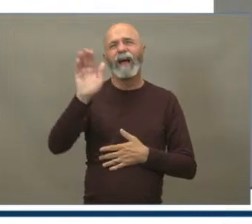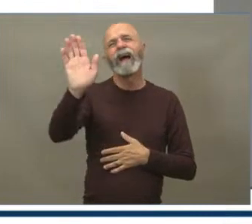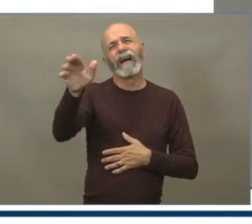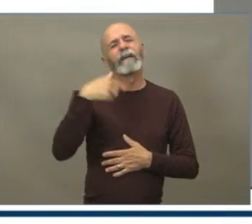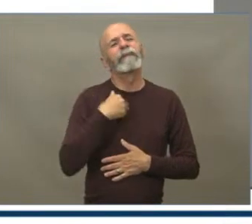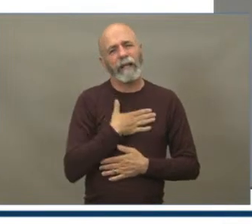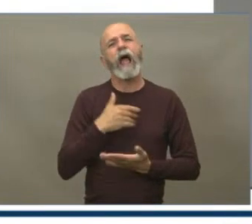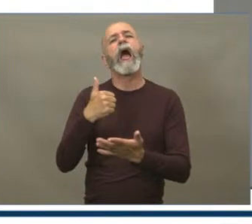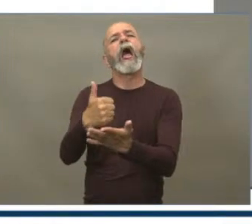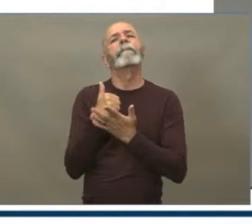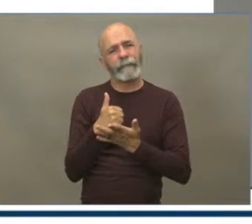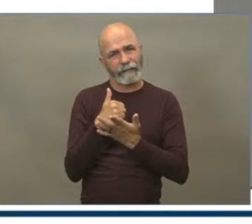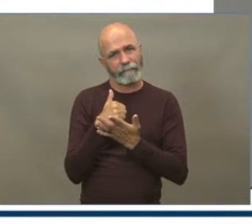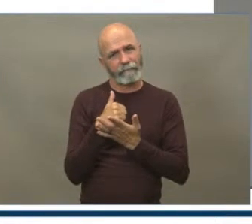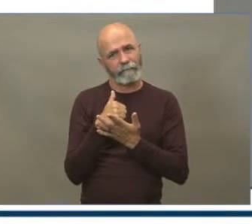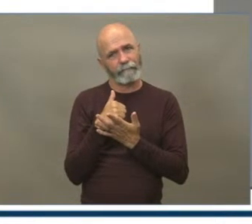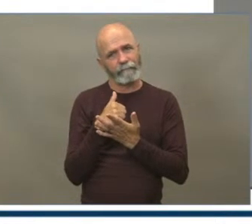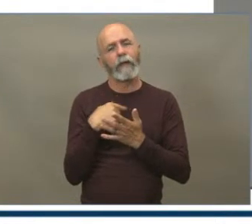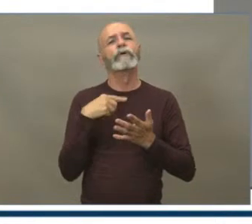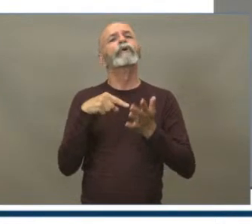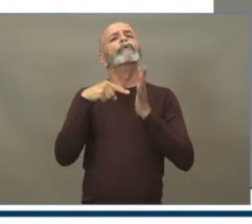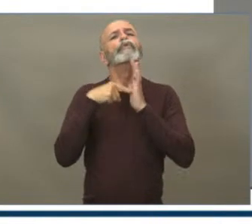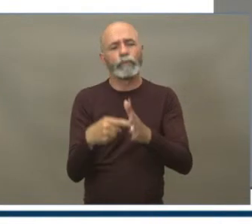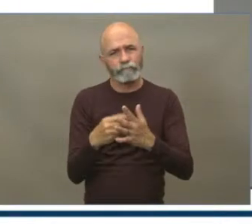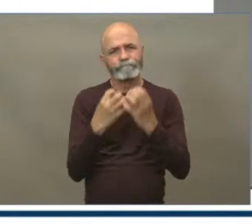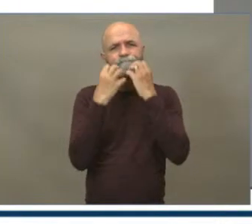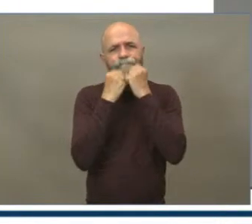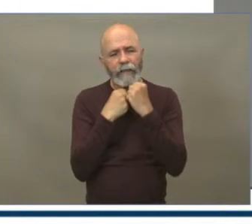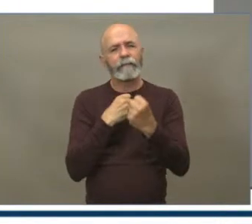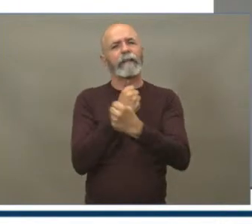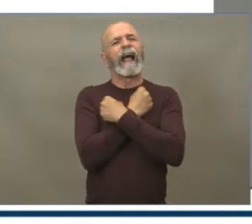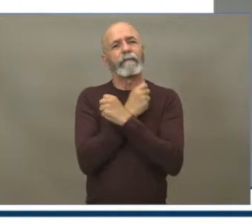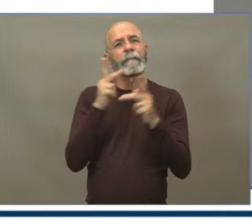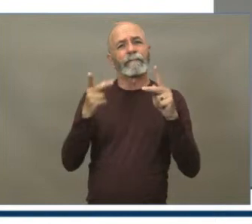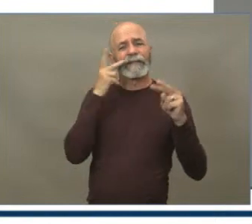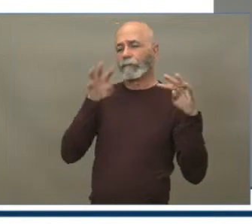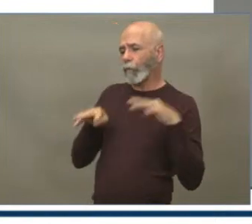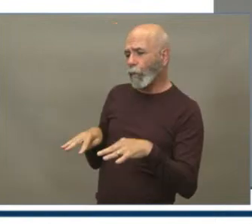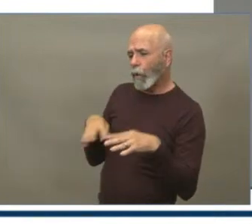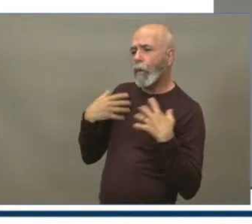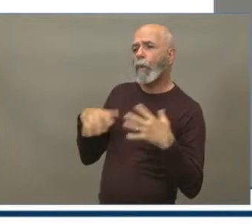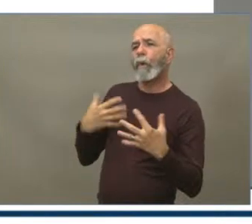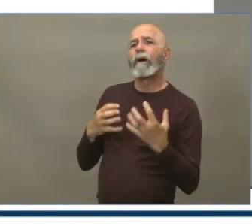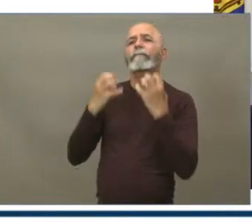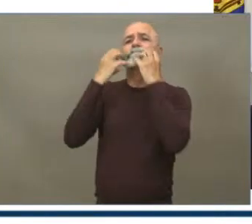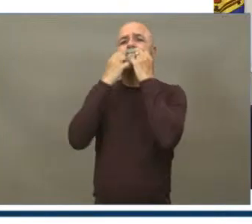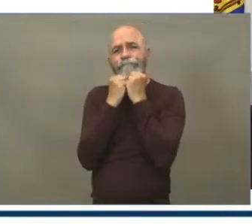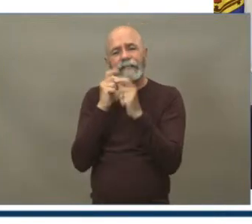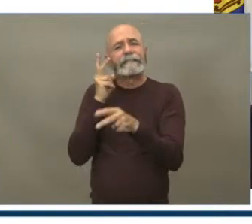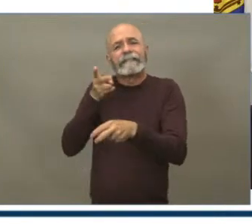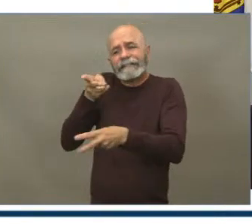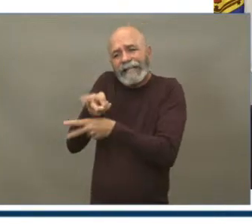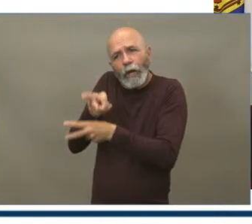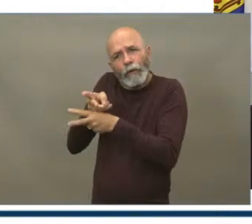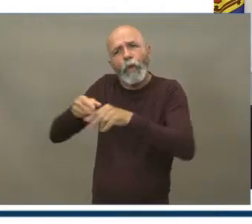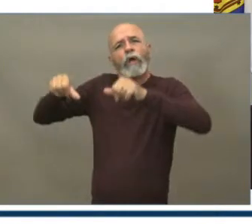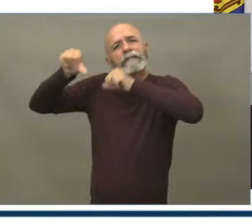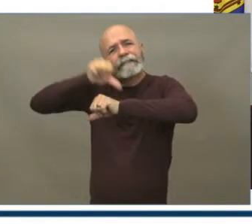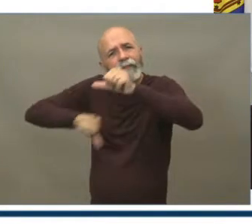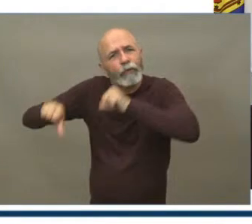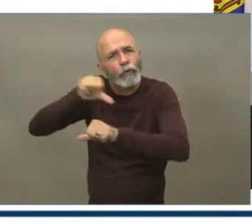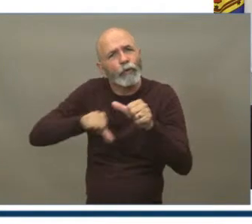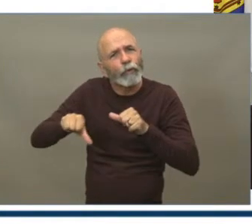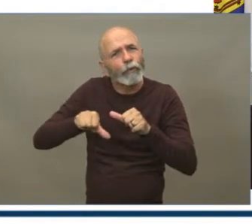for around the world. Please take care of yourselves and each other. We'll now take questions from media on